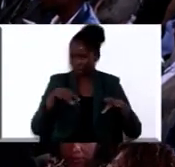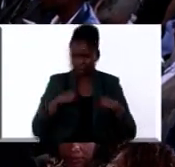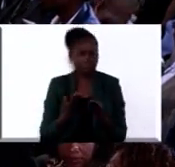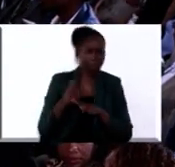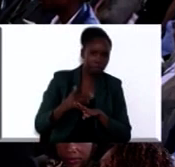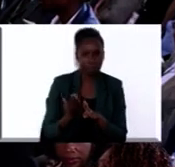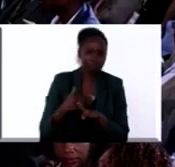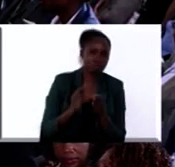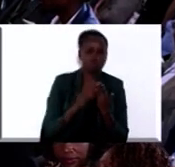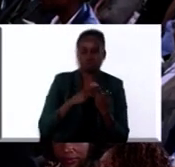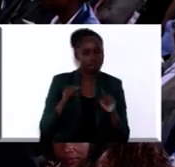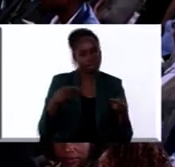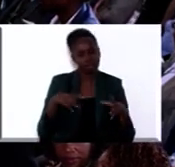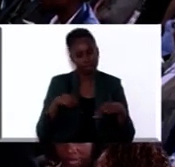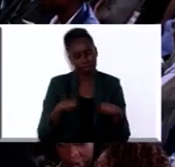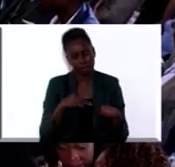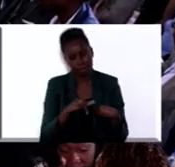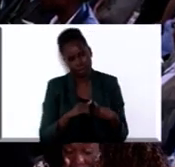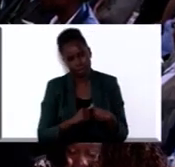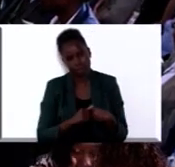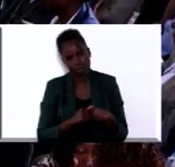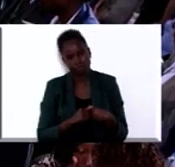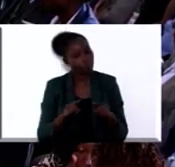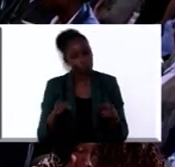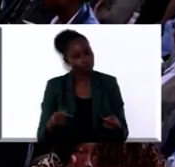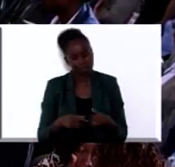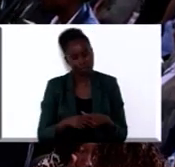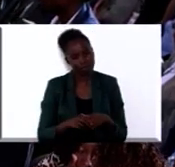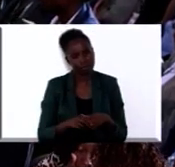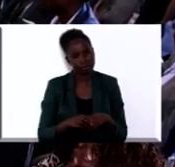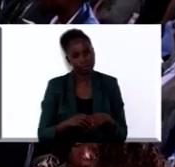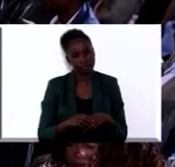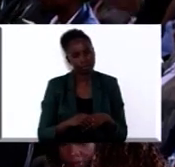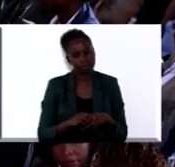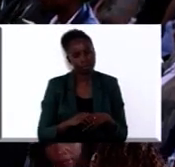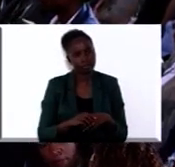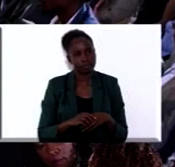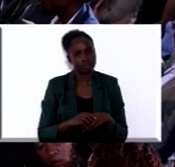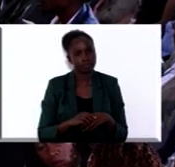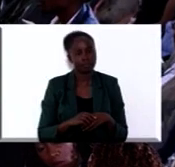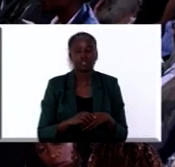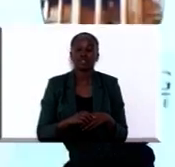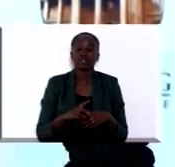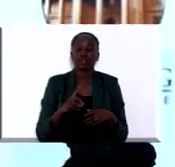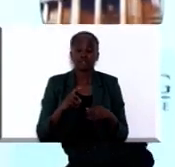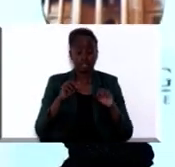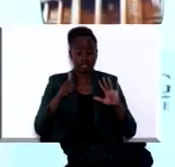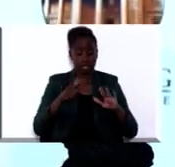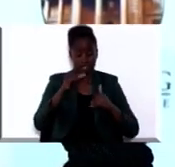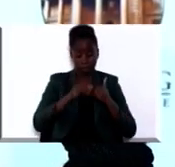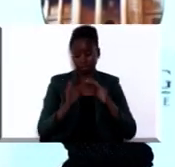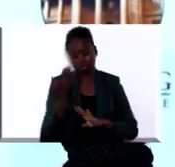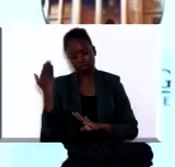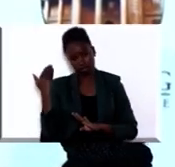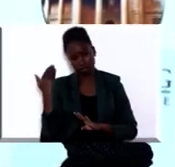of projects in this province. We will not allow that. In the past 6 months, the police